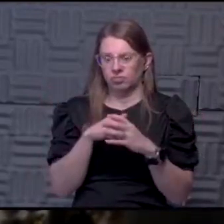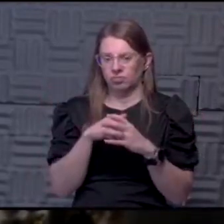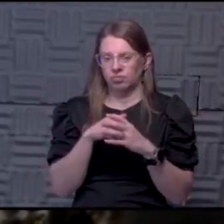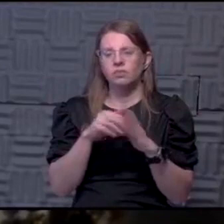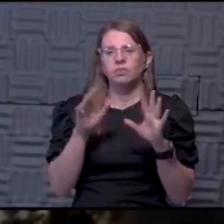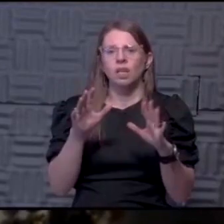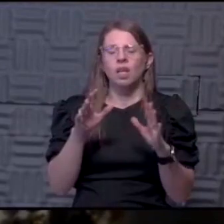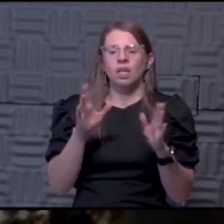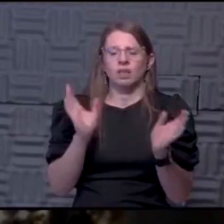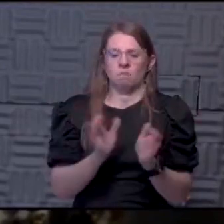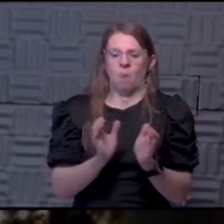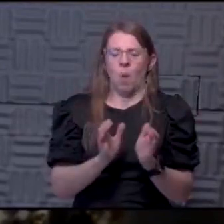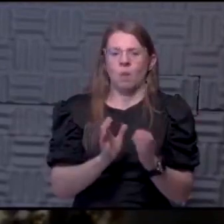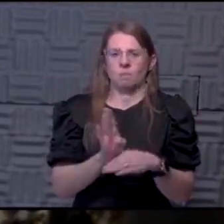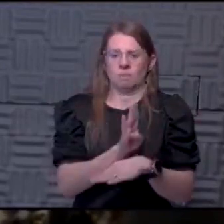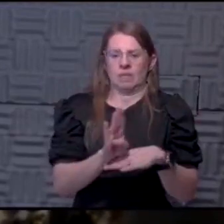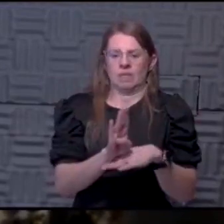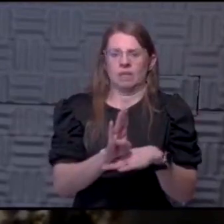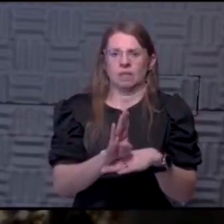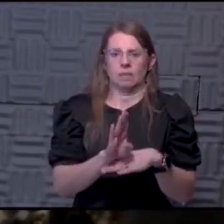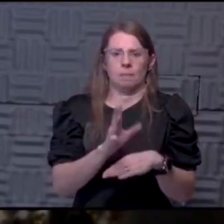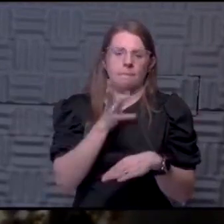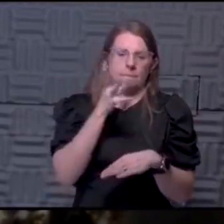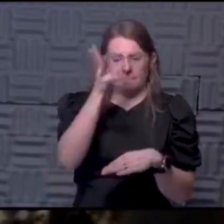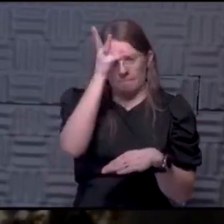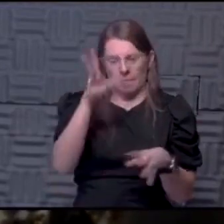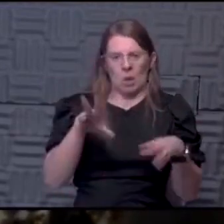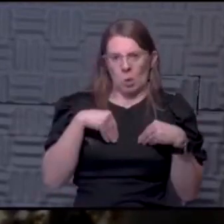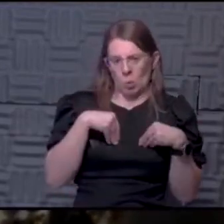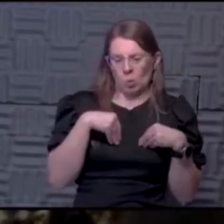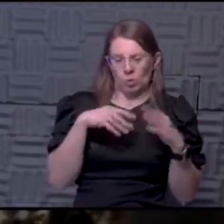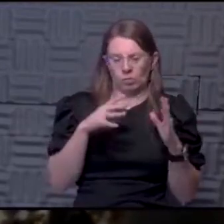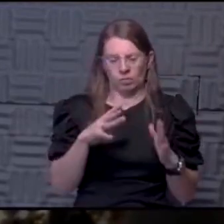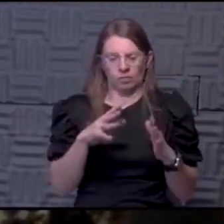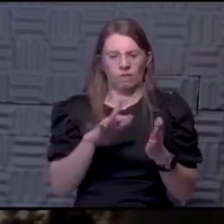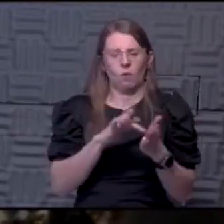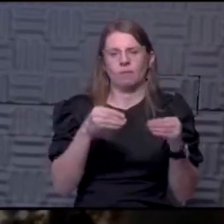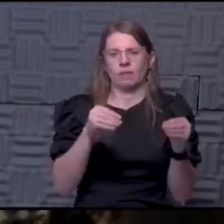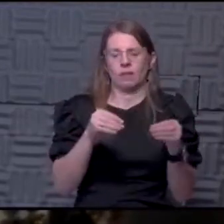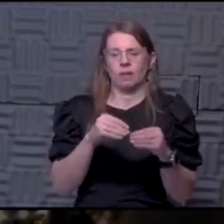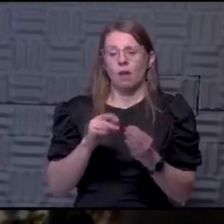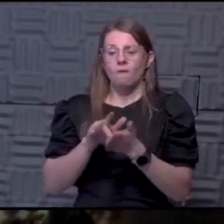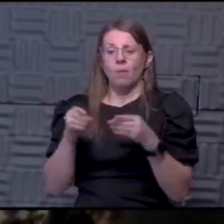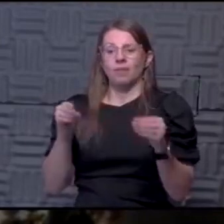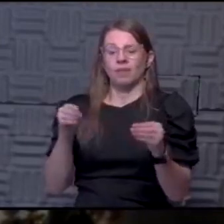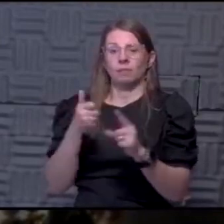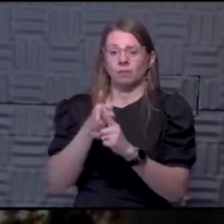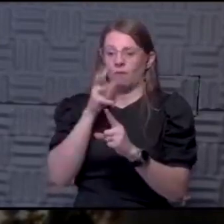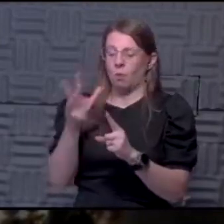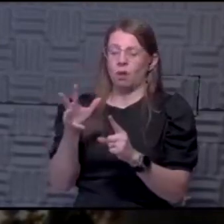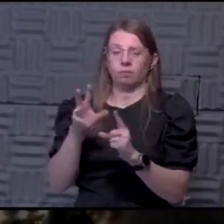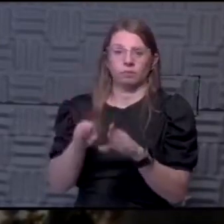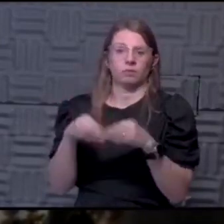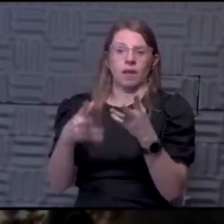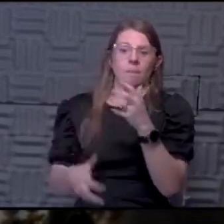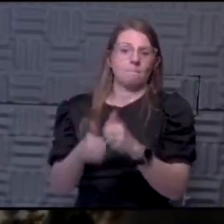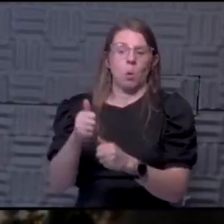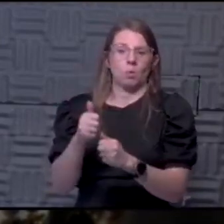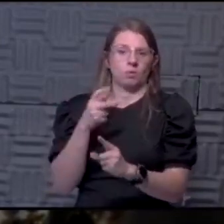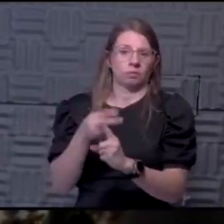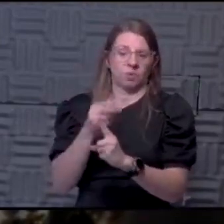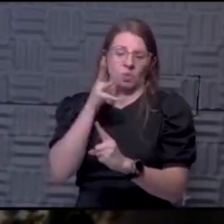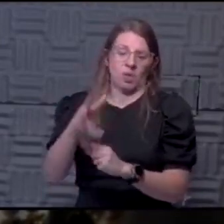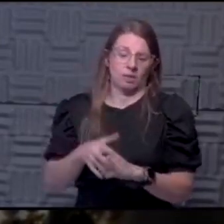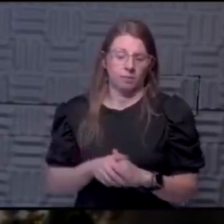independent pharmacies. So there's the pharmacists are going to be the single biggest category of vaccinators, and all the ones that were asked about